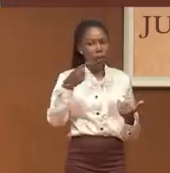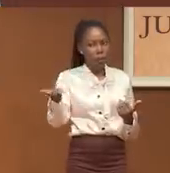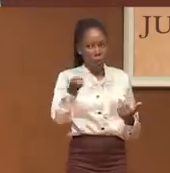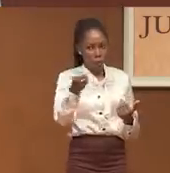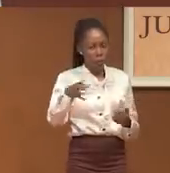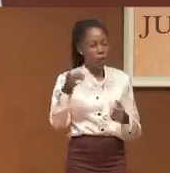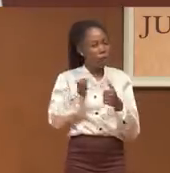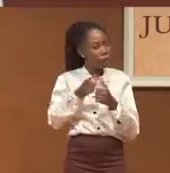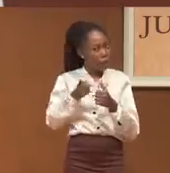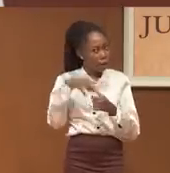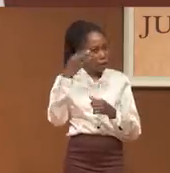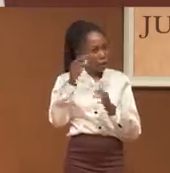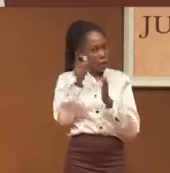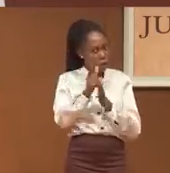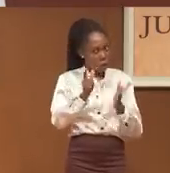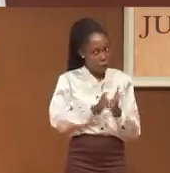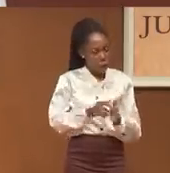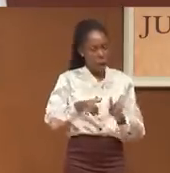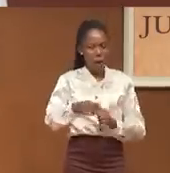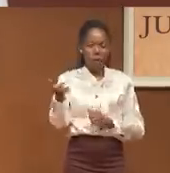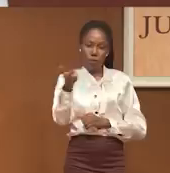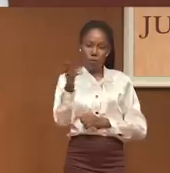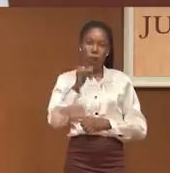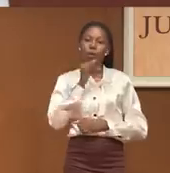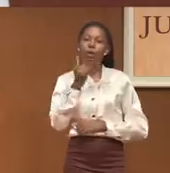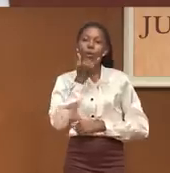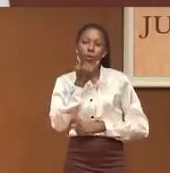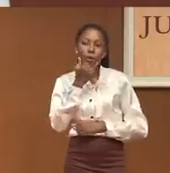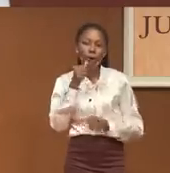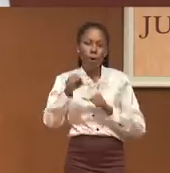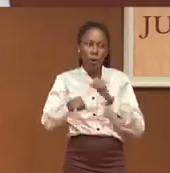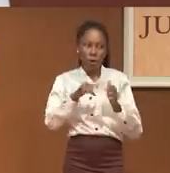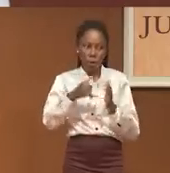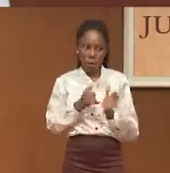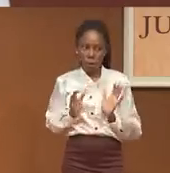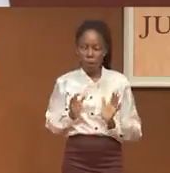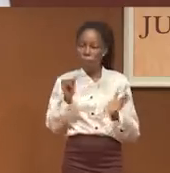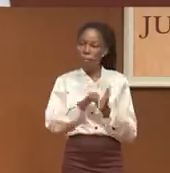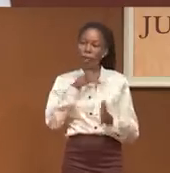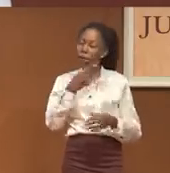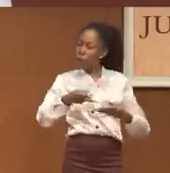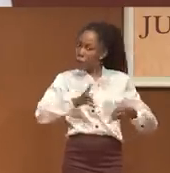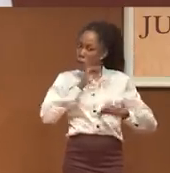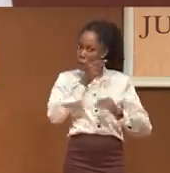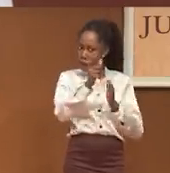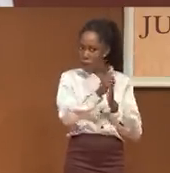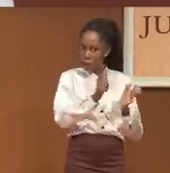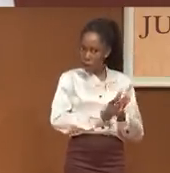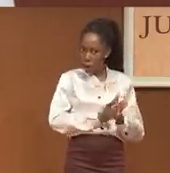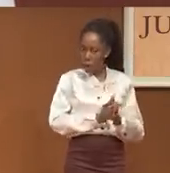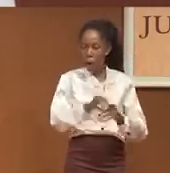of the law and where you've gone wrong. Do you understand me? Yes, Your Honor. That's the position of the law. Yes, Your Honor.